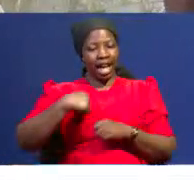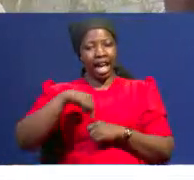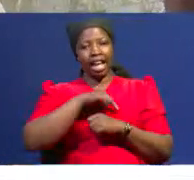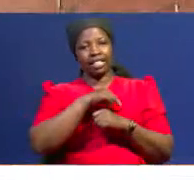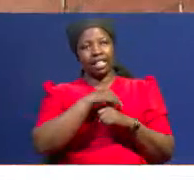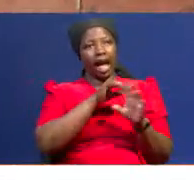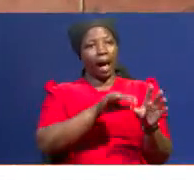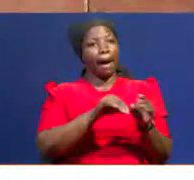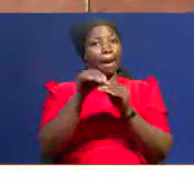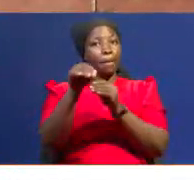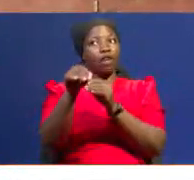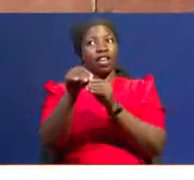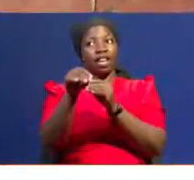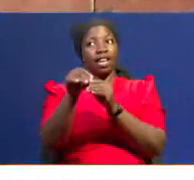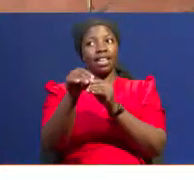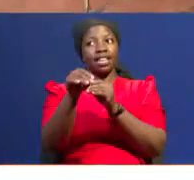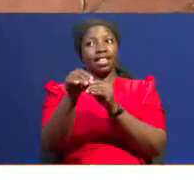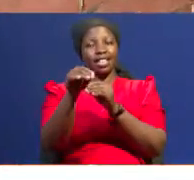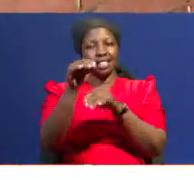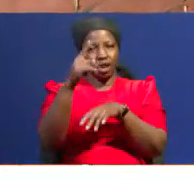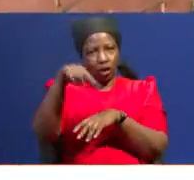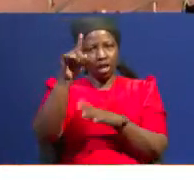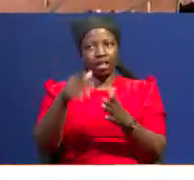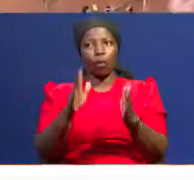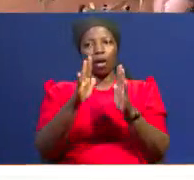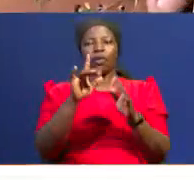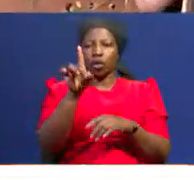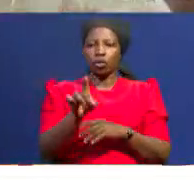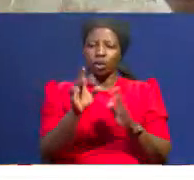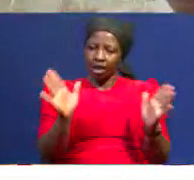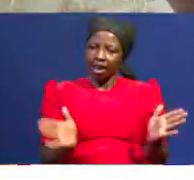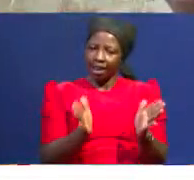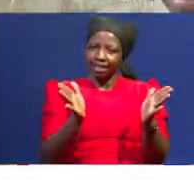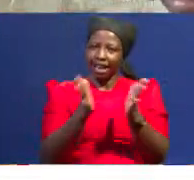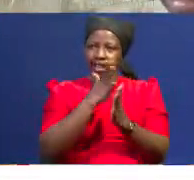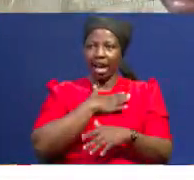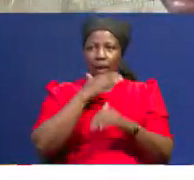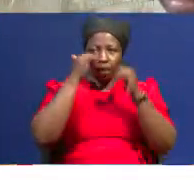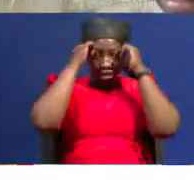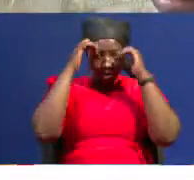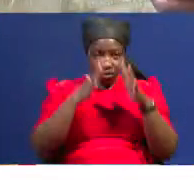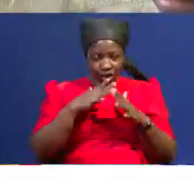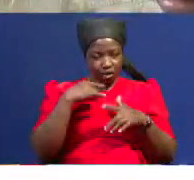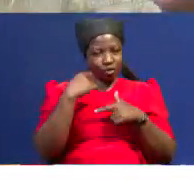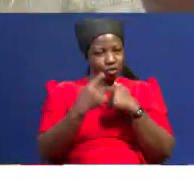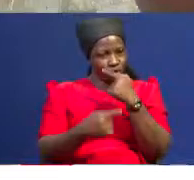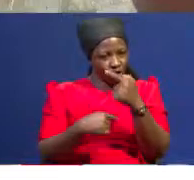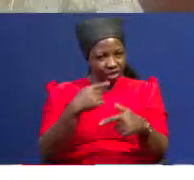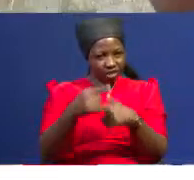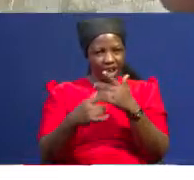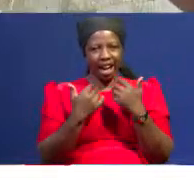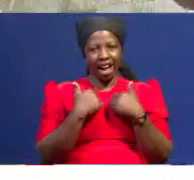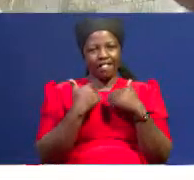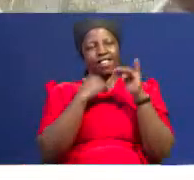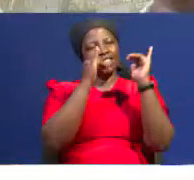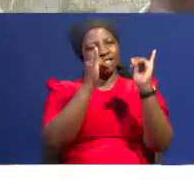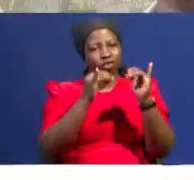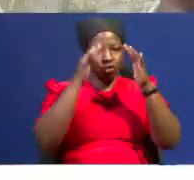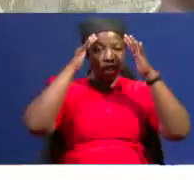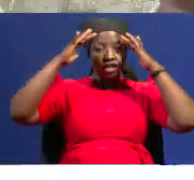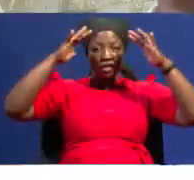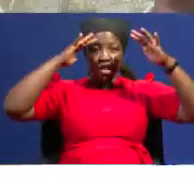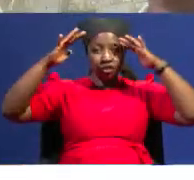moving in a good direction. We should encourage our students to keep on having a new